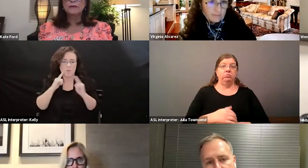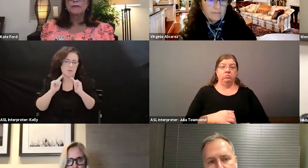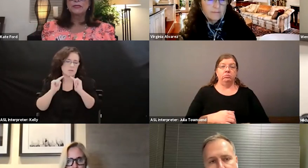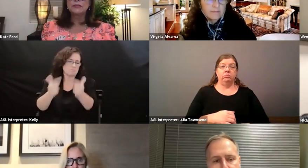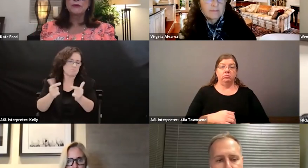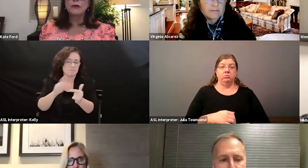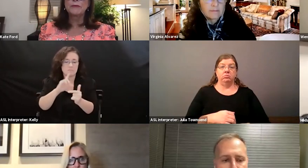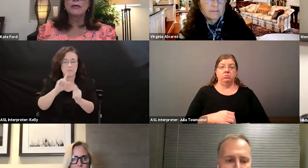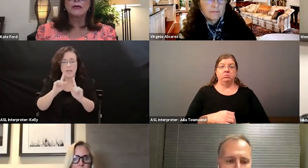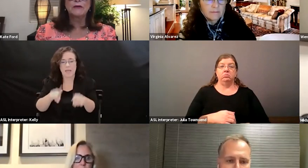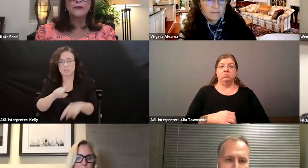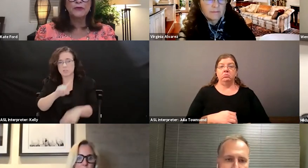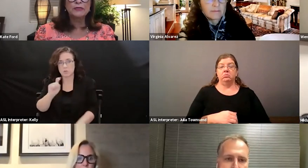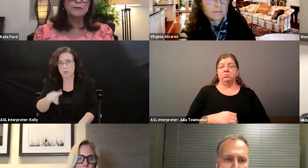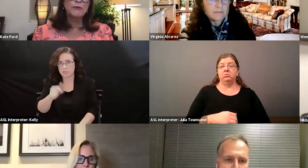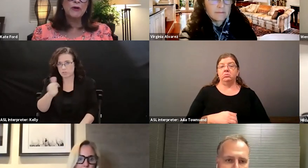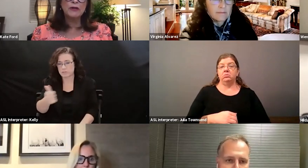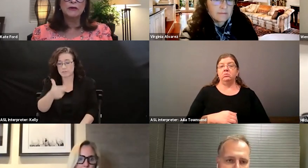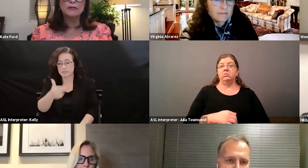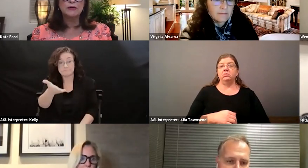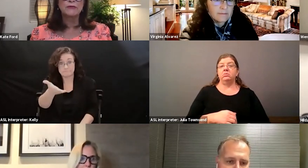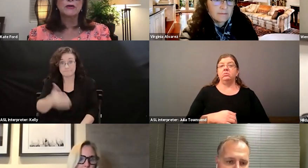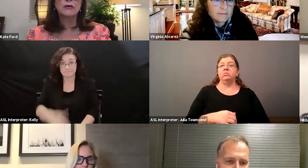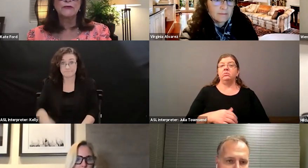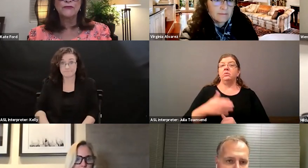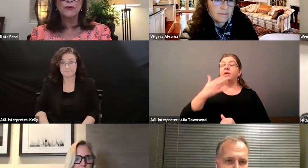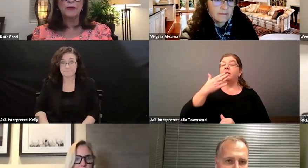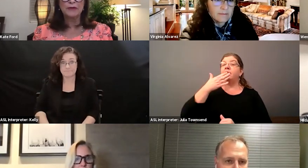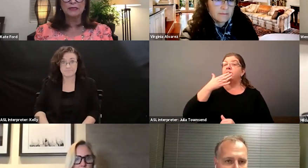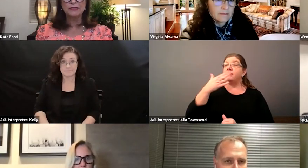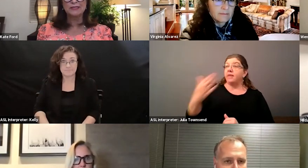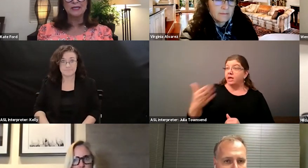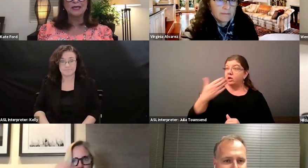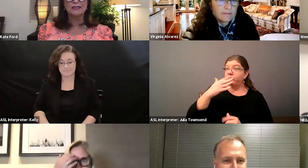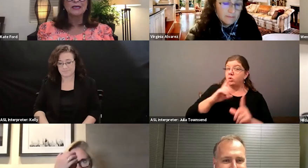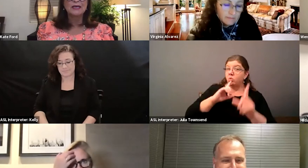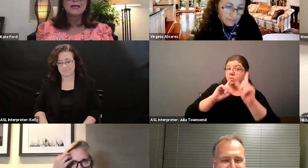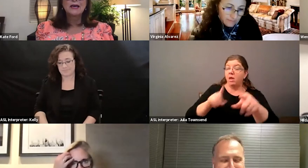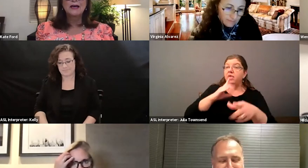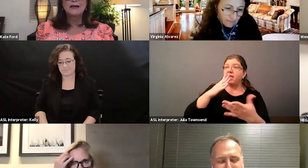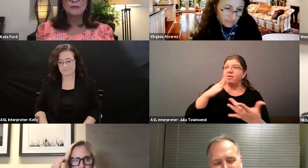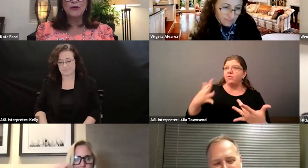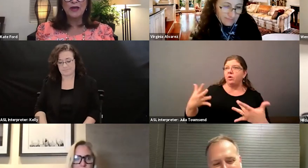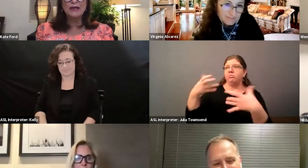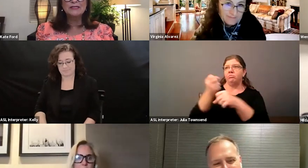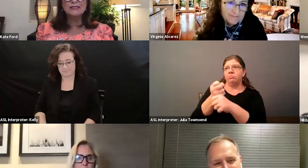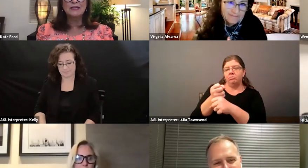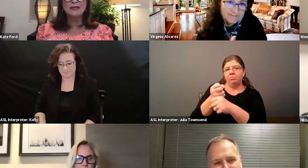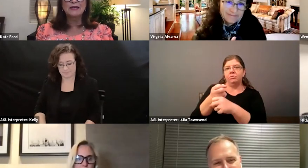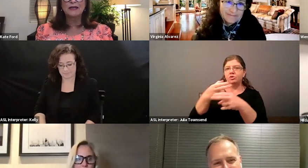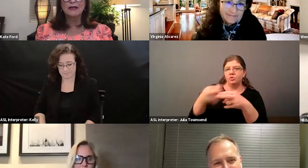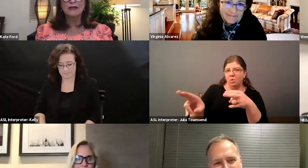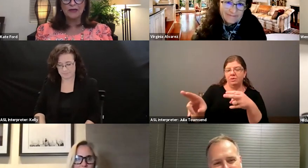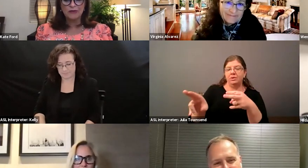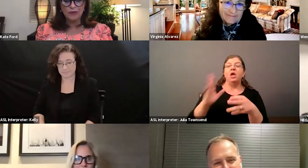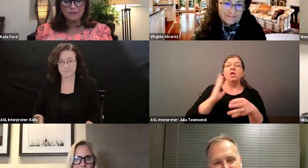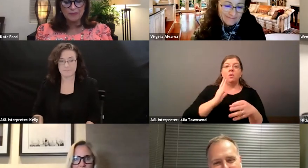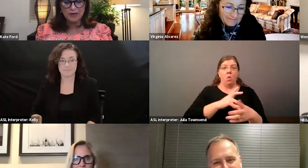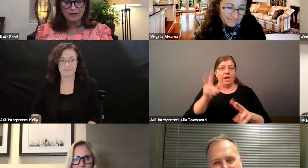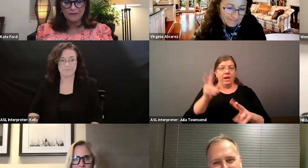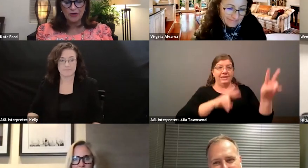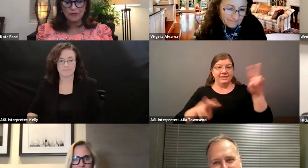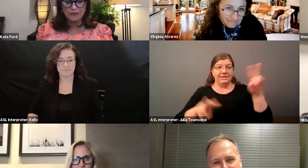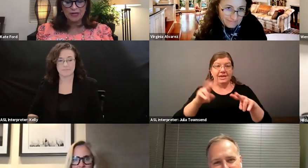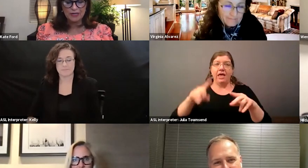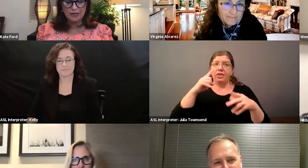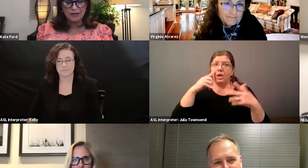you mr rickman uh for this report and also thank you for being succinct the board has seen it and i think we